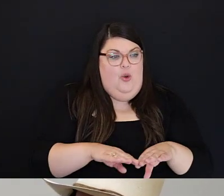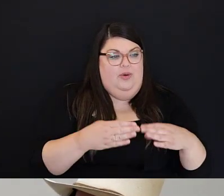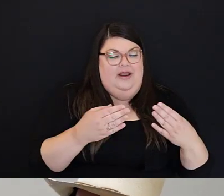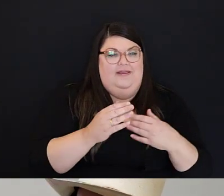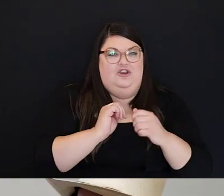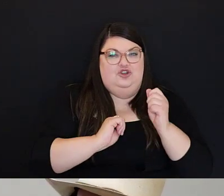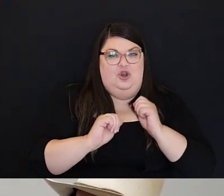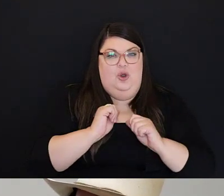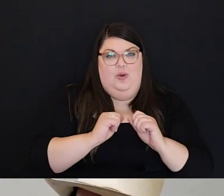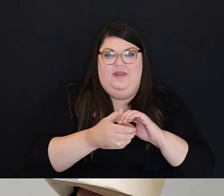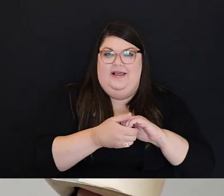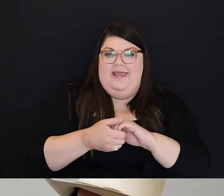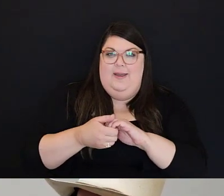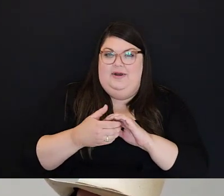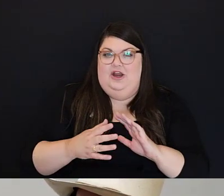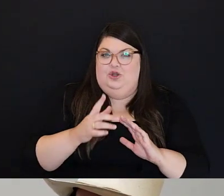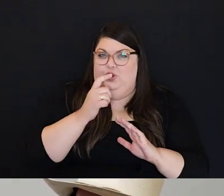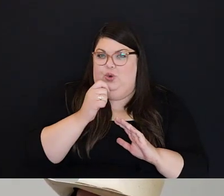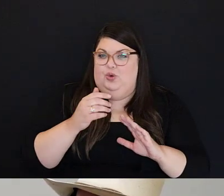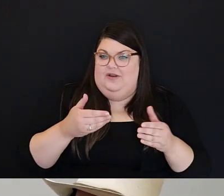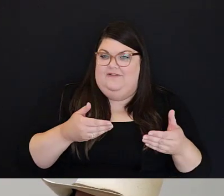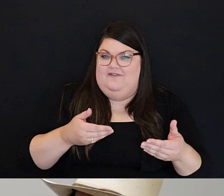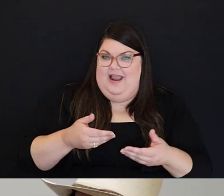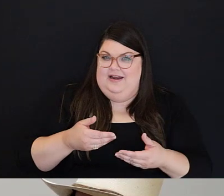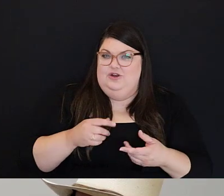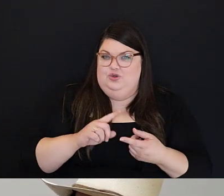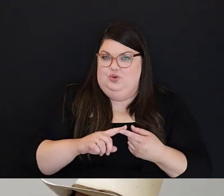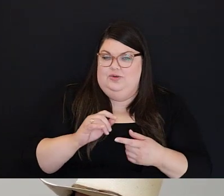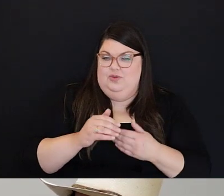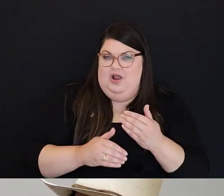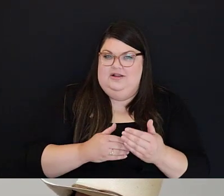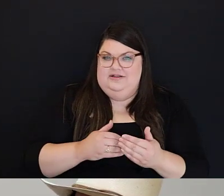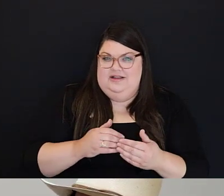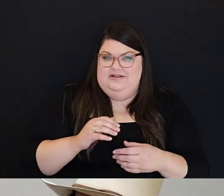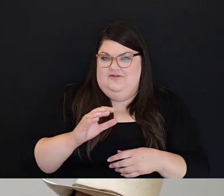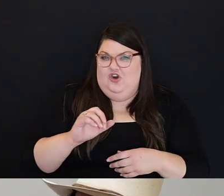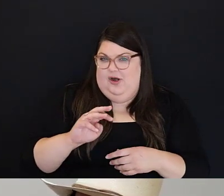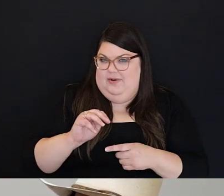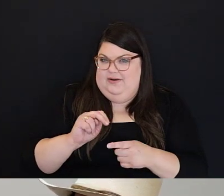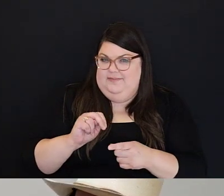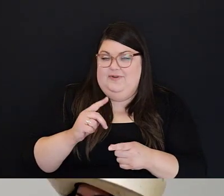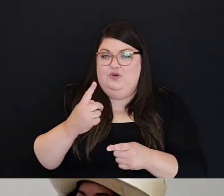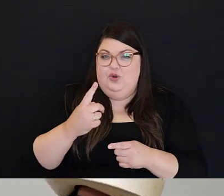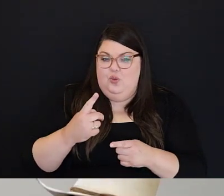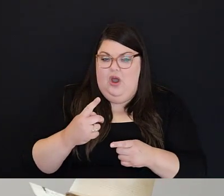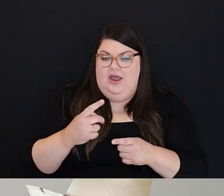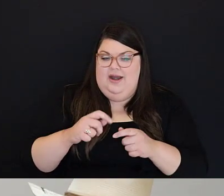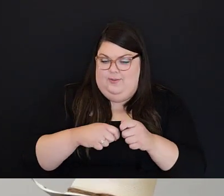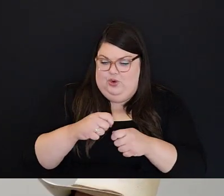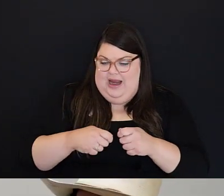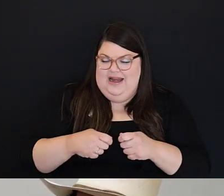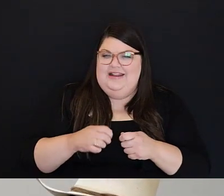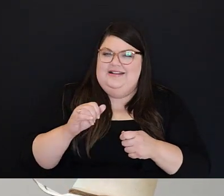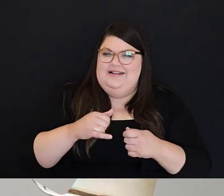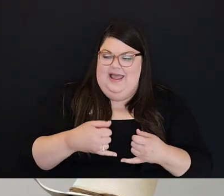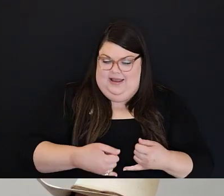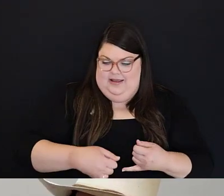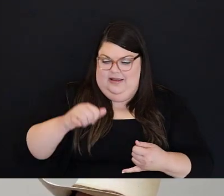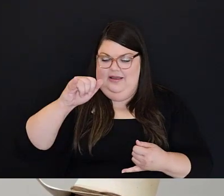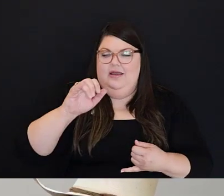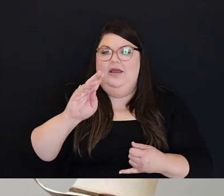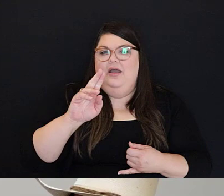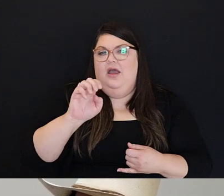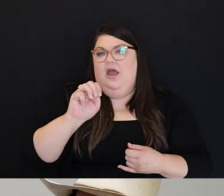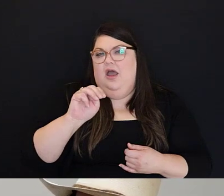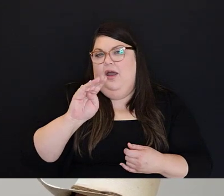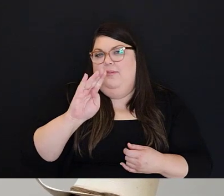collaborators who Carmen invited into the process, there was kind of one long braided piece that was like the umbilical cord. And so I think it's quite interesting that